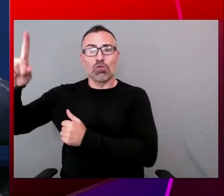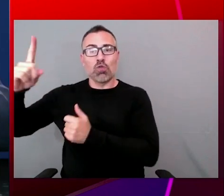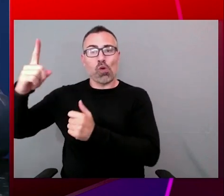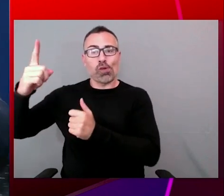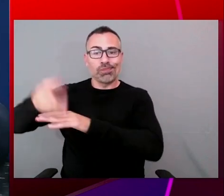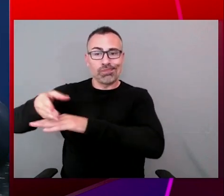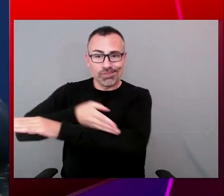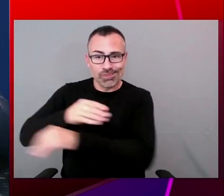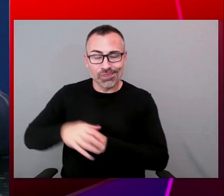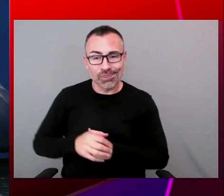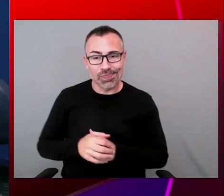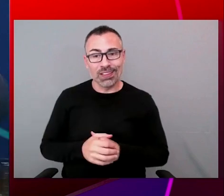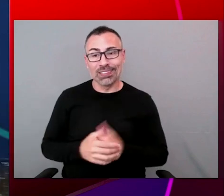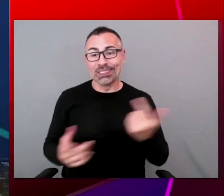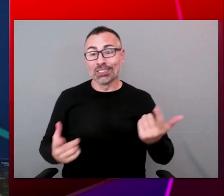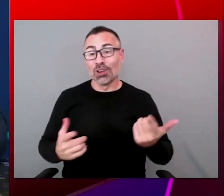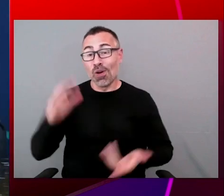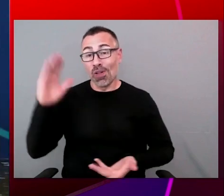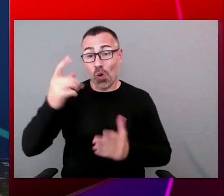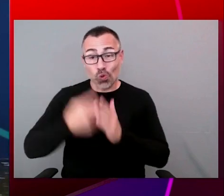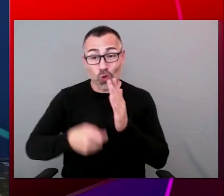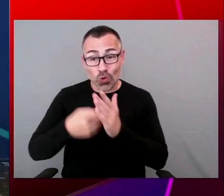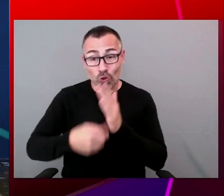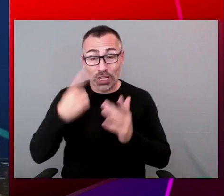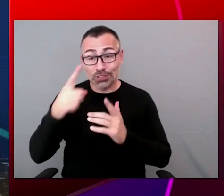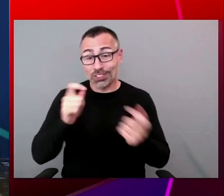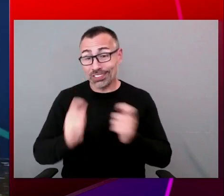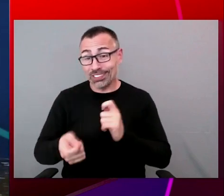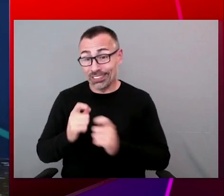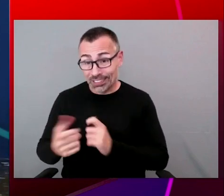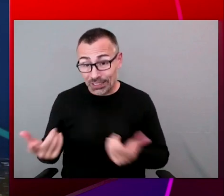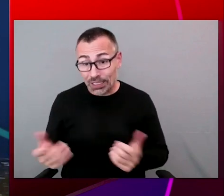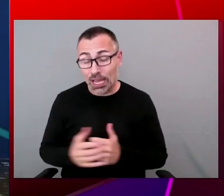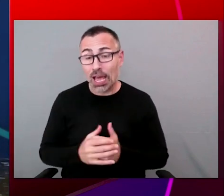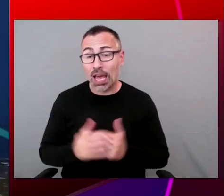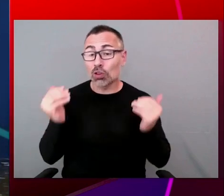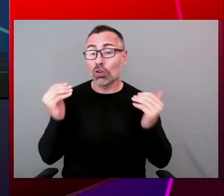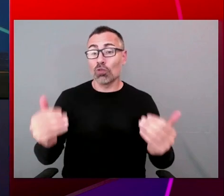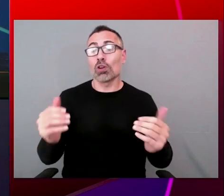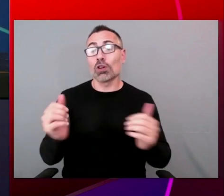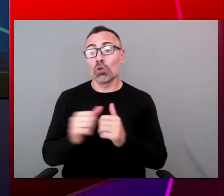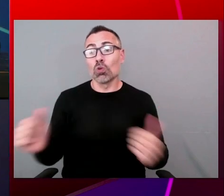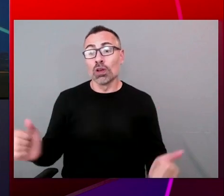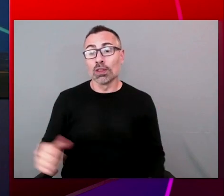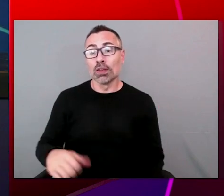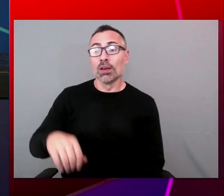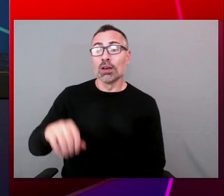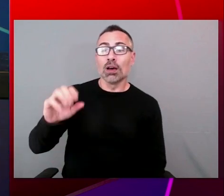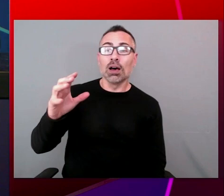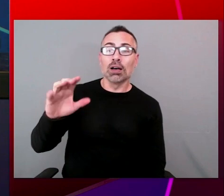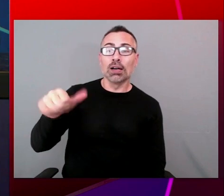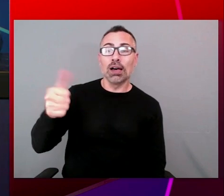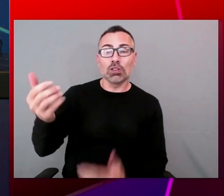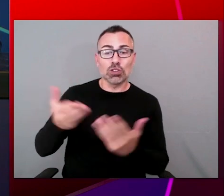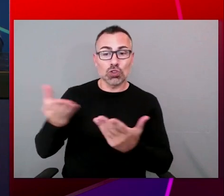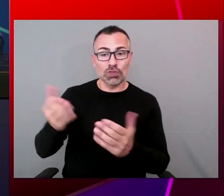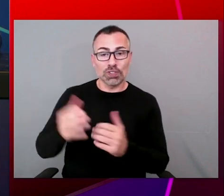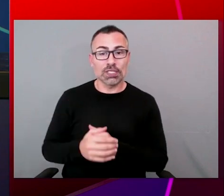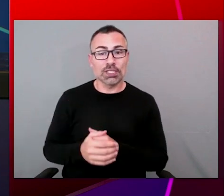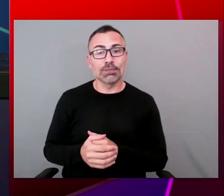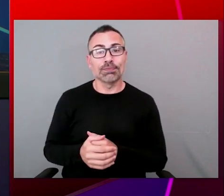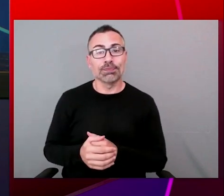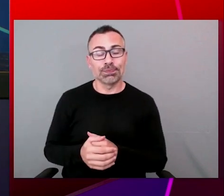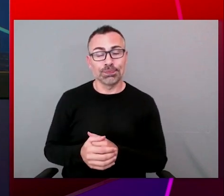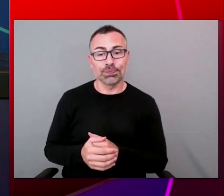really quick to be able to scale up, and then move forward with the AWS services. And then lastly, we focus